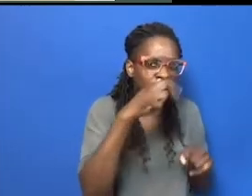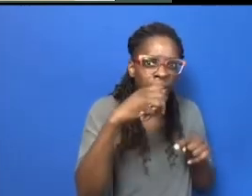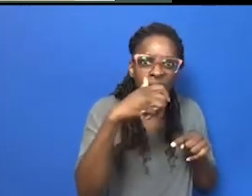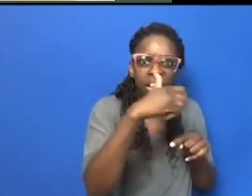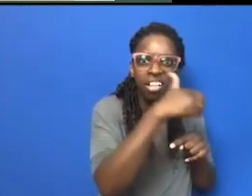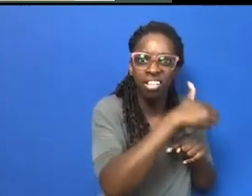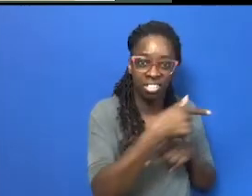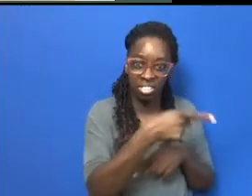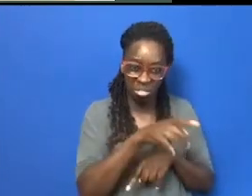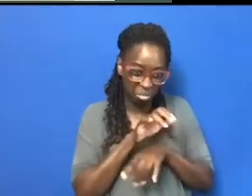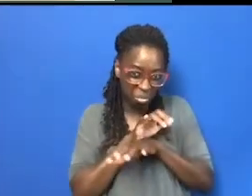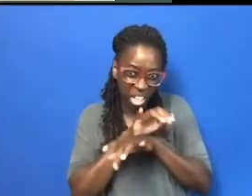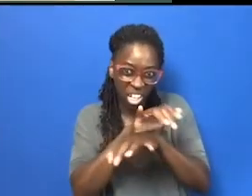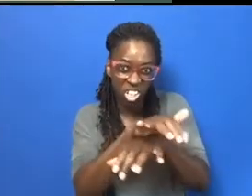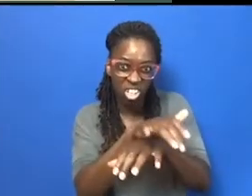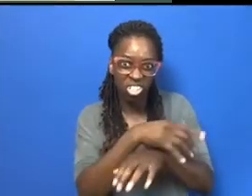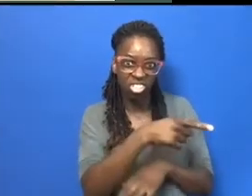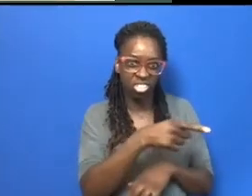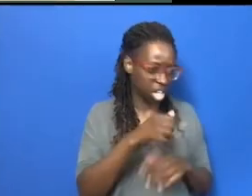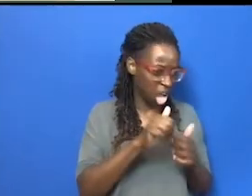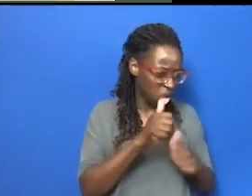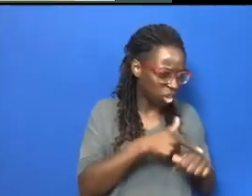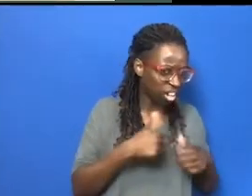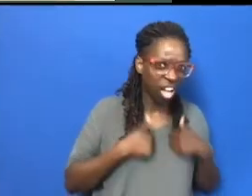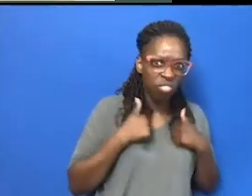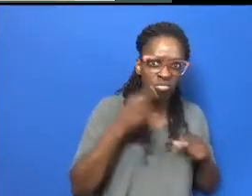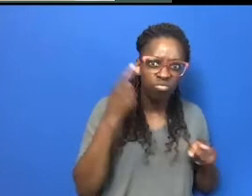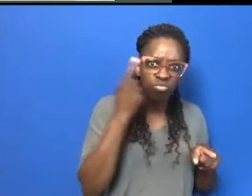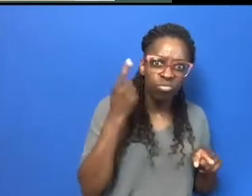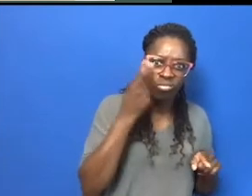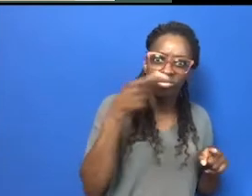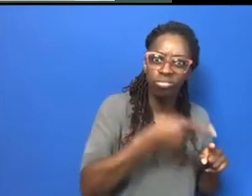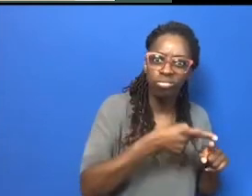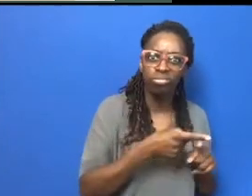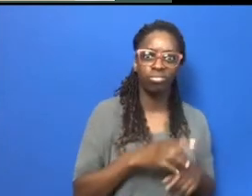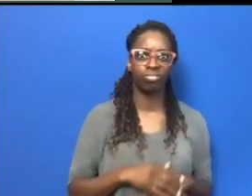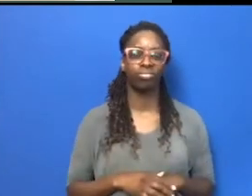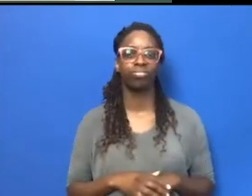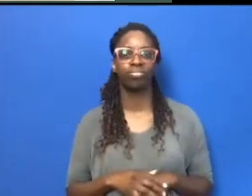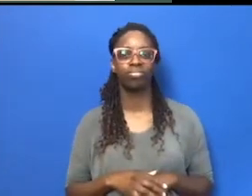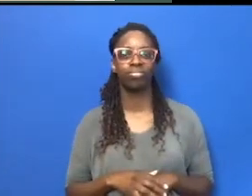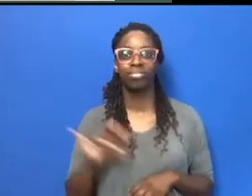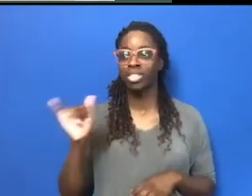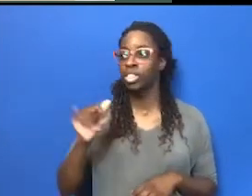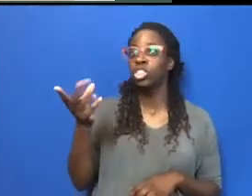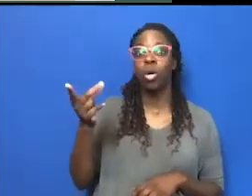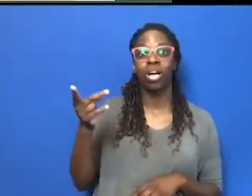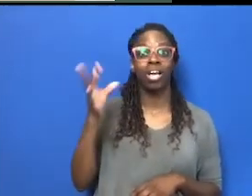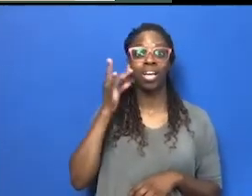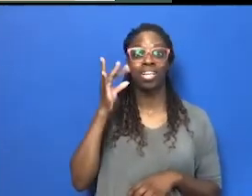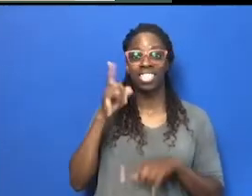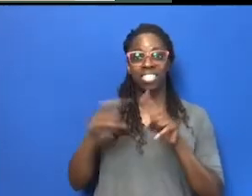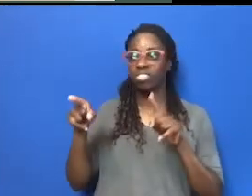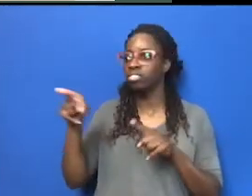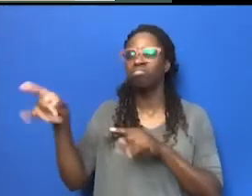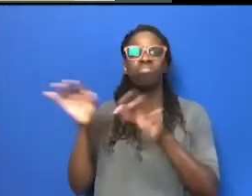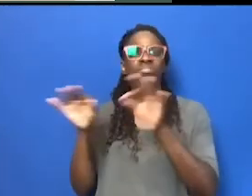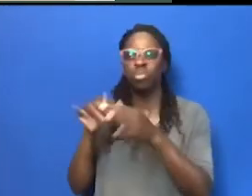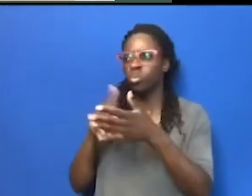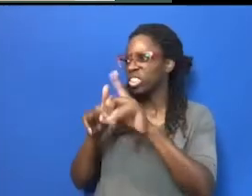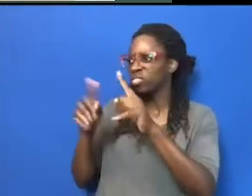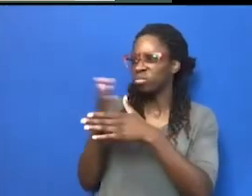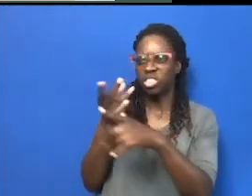cycles, talking about what makes a difference between a dog and a cat, and just helping them build those schemas and ideas about all kinds of different